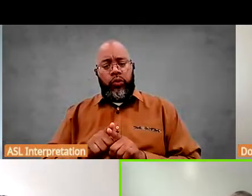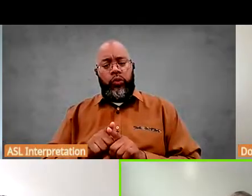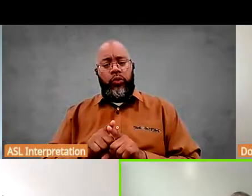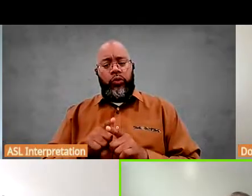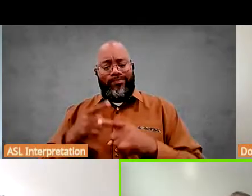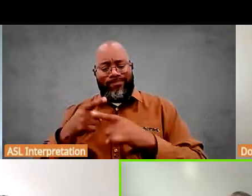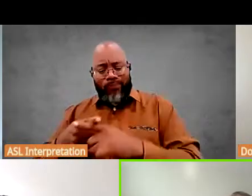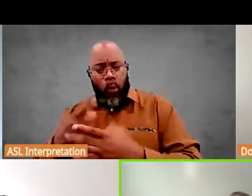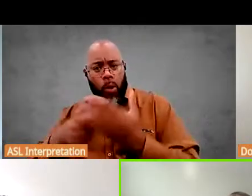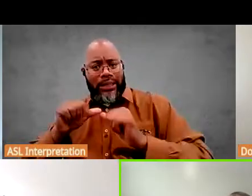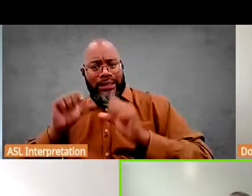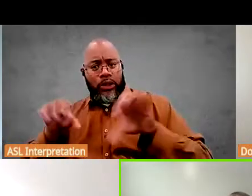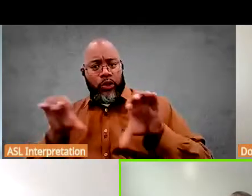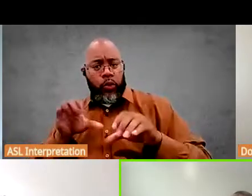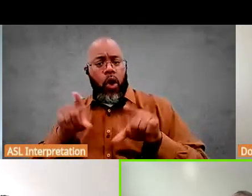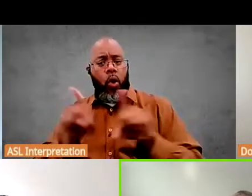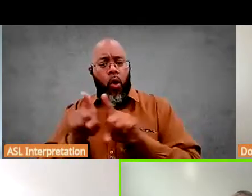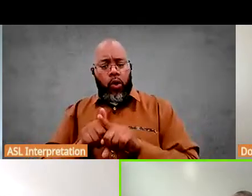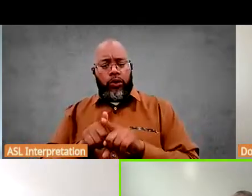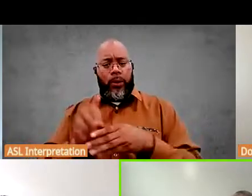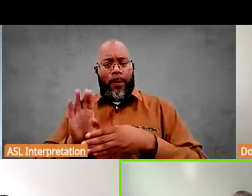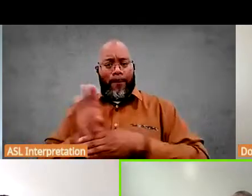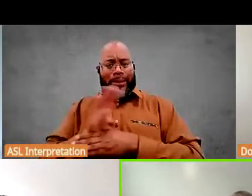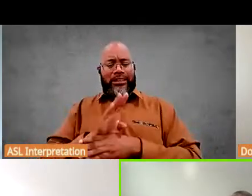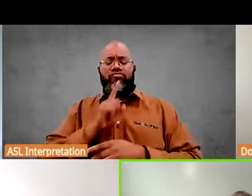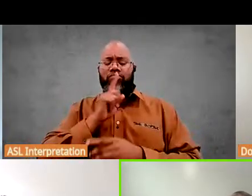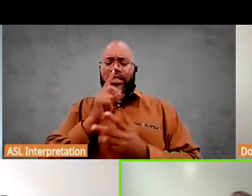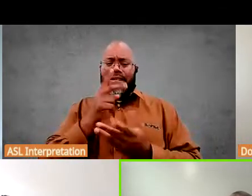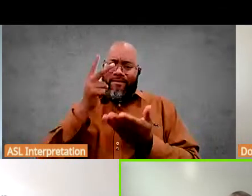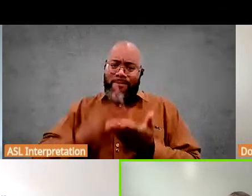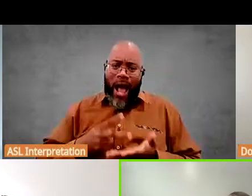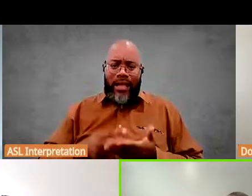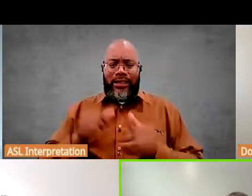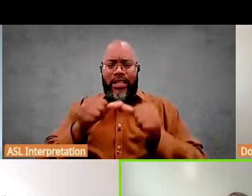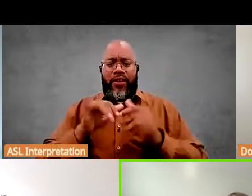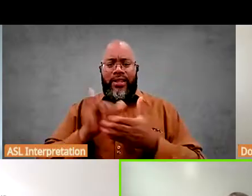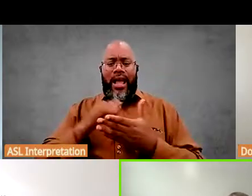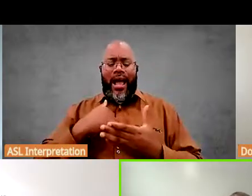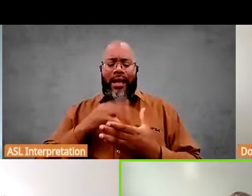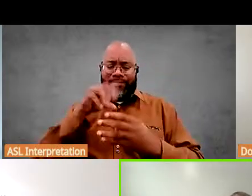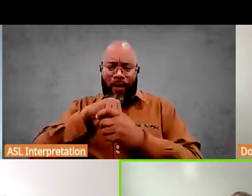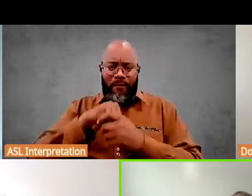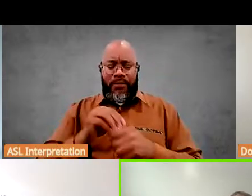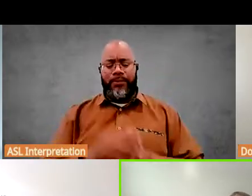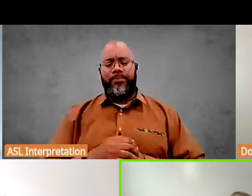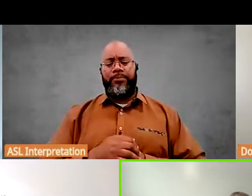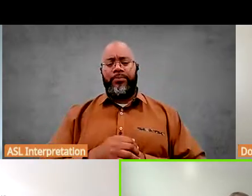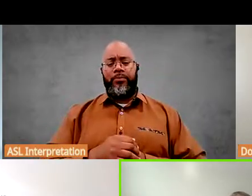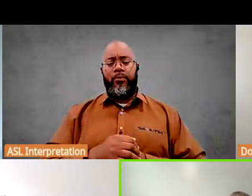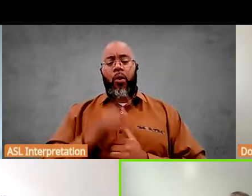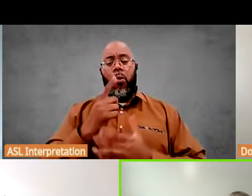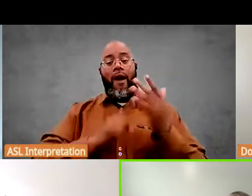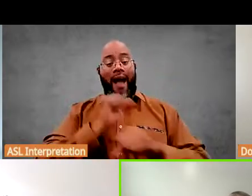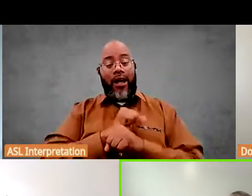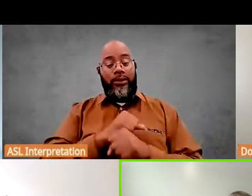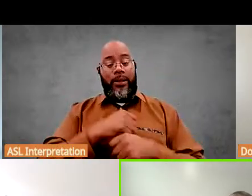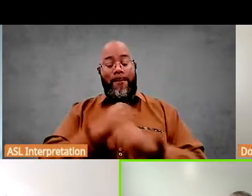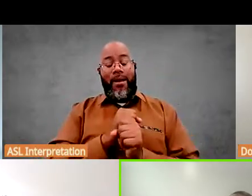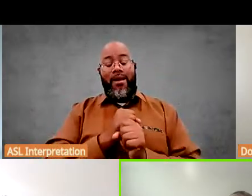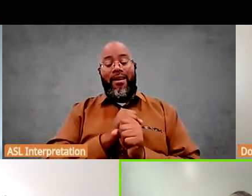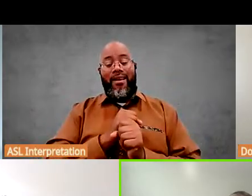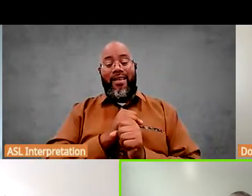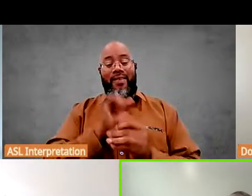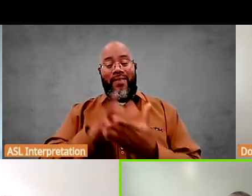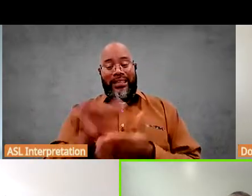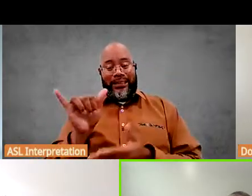science can do and also commercial. Like it's a very varied space that I actually live in. And what actually made that similar